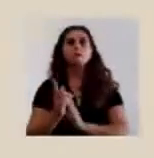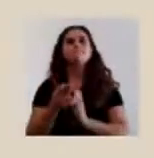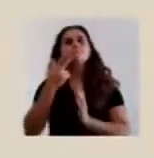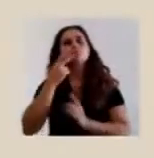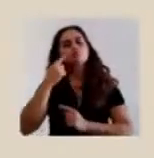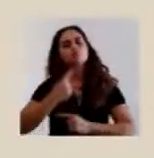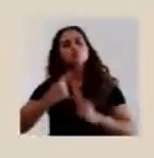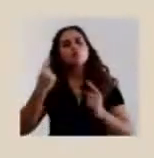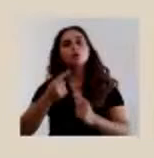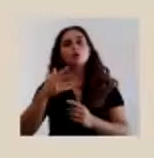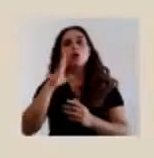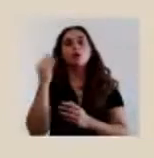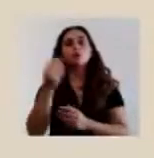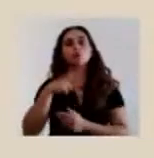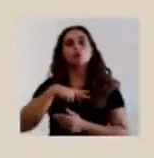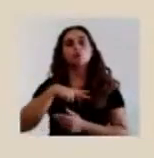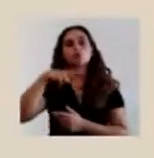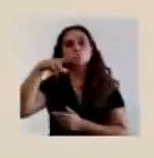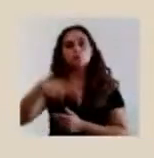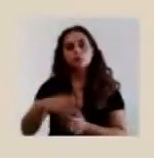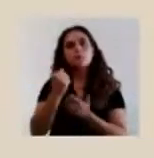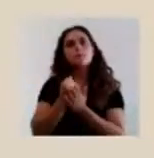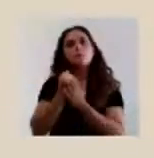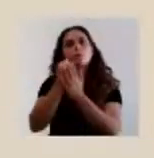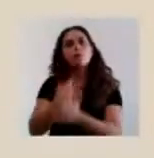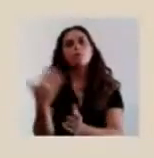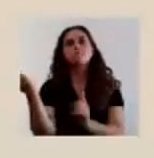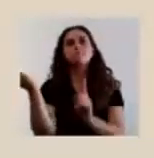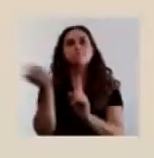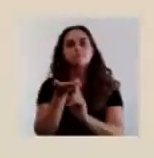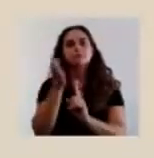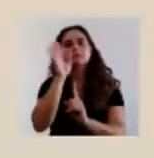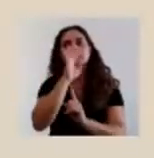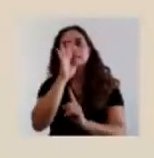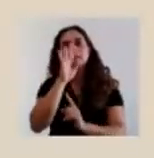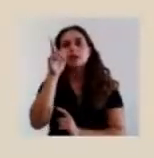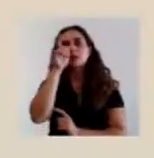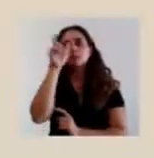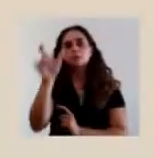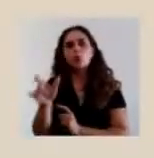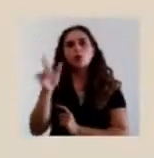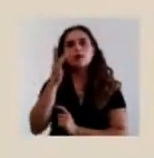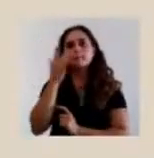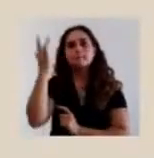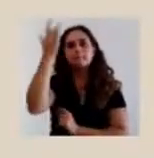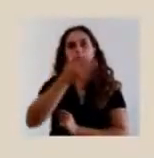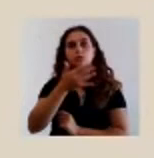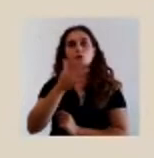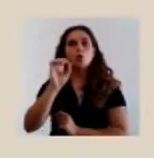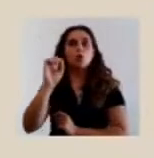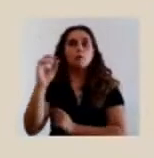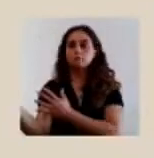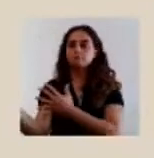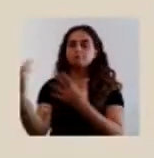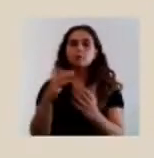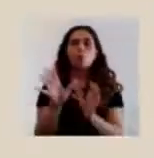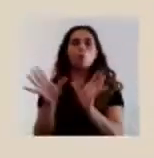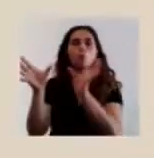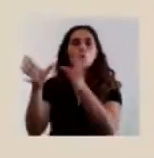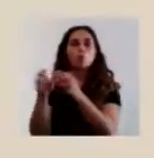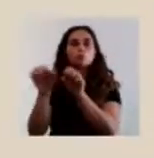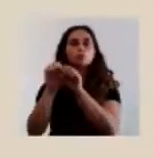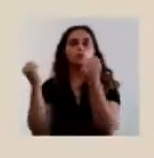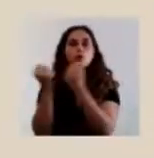revealed that Portuguese students were more likely to support a conviction if the individual was Black and came from a lower social